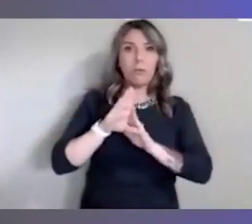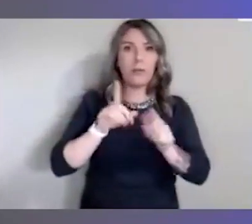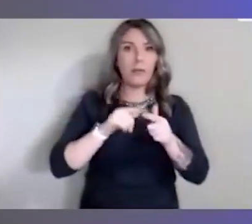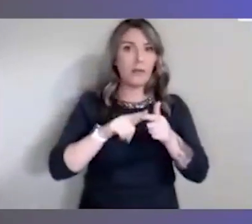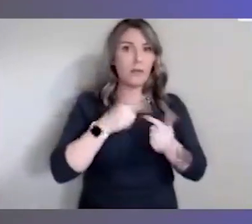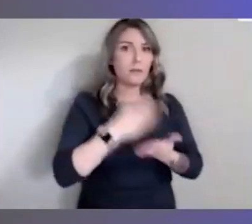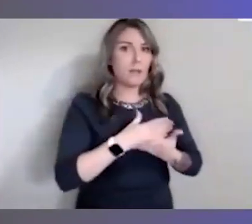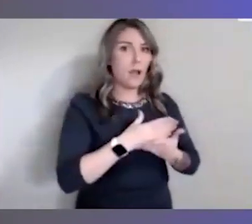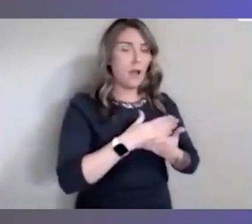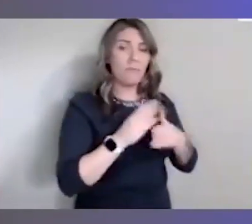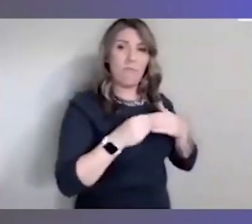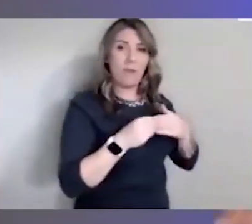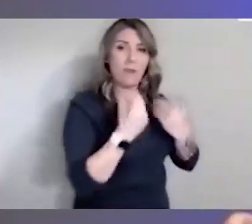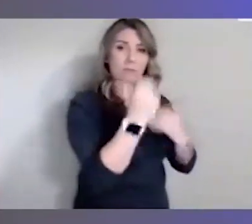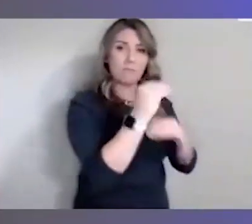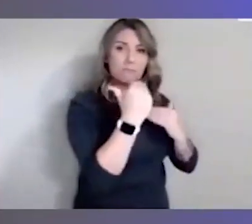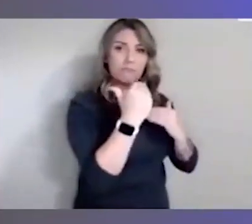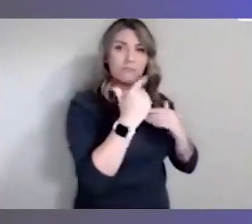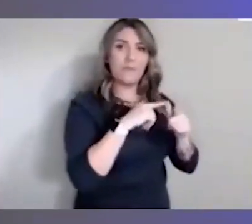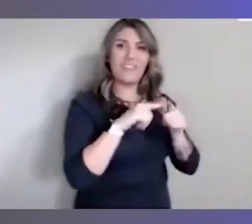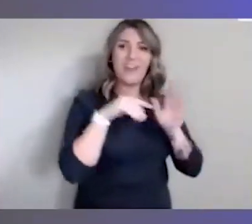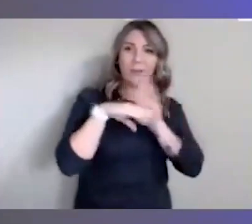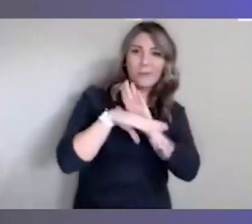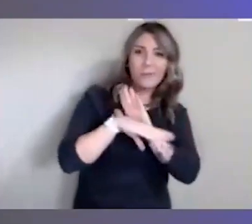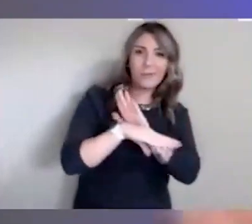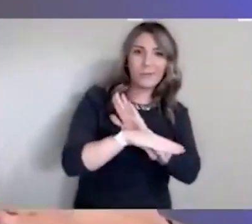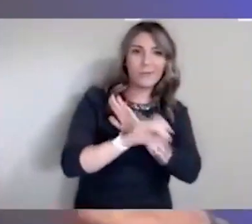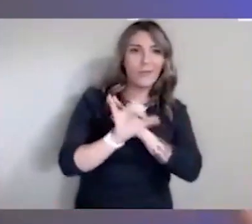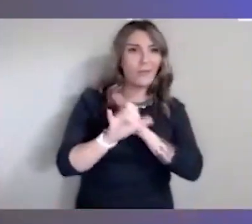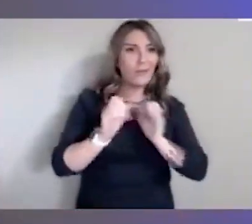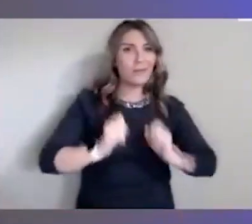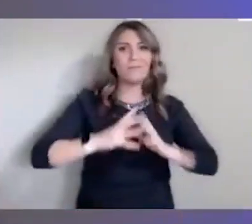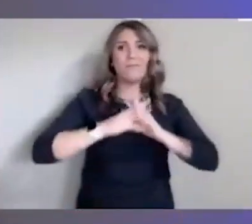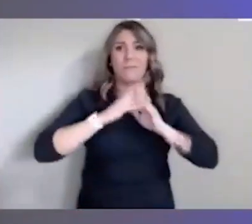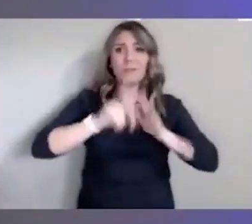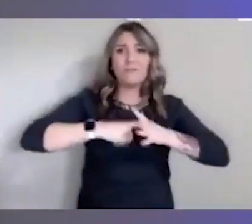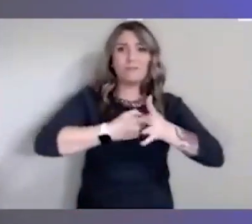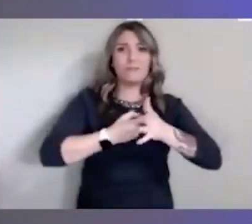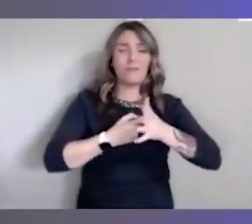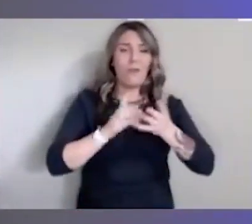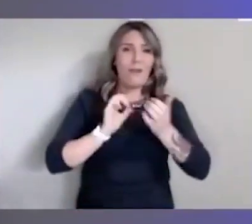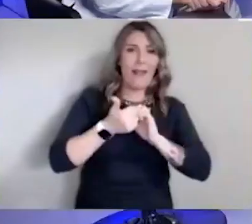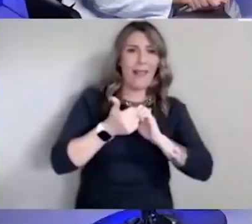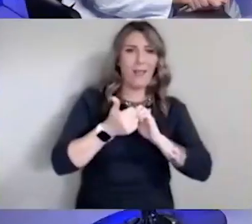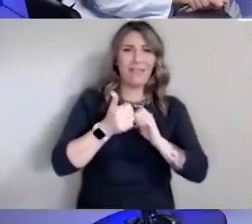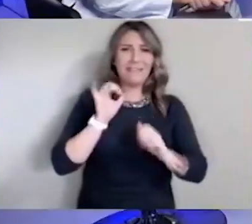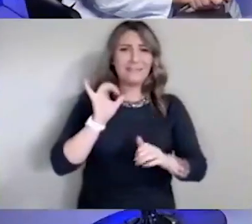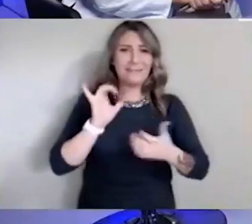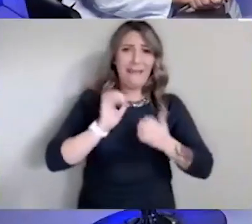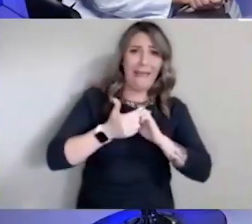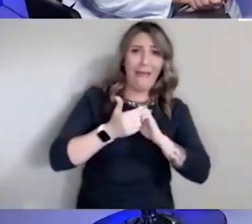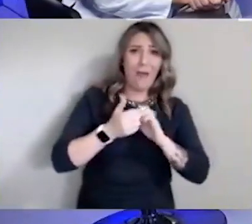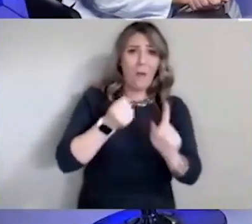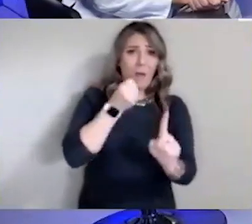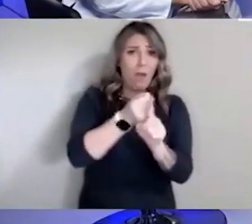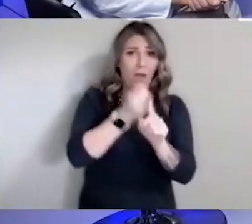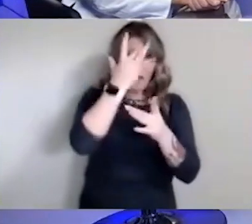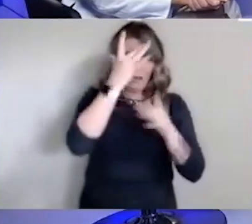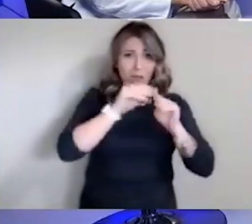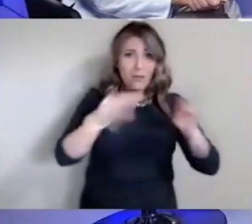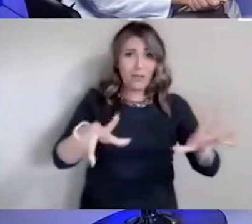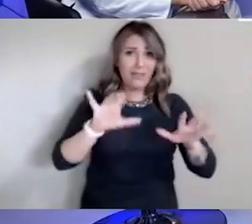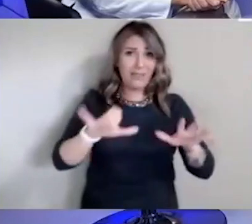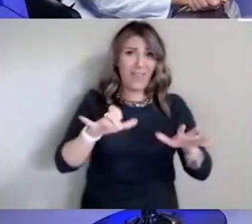it died down. That's been the fundamental dynamics throughout it's how a pandemic works. Yeah. It is how the pandemic works. Exactly right. Yeah.